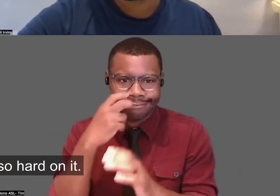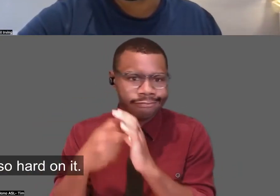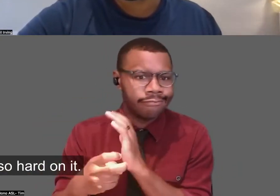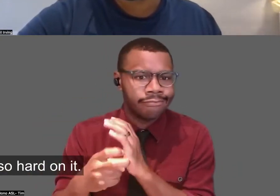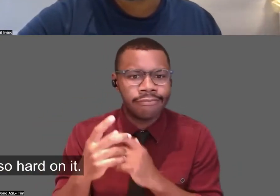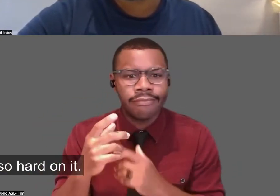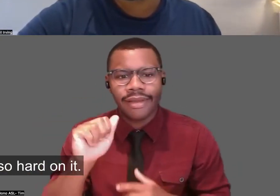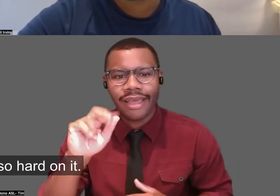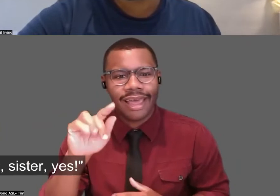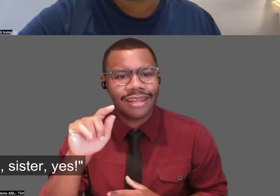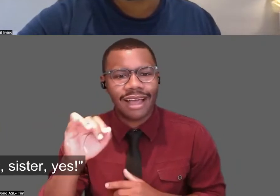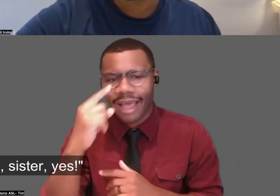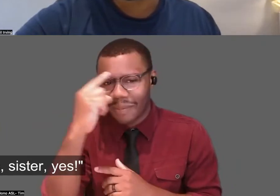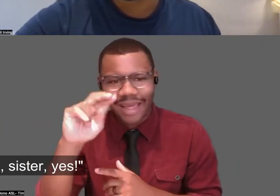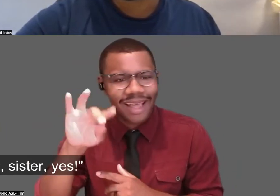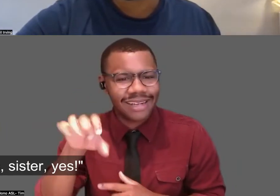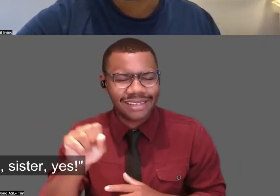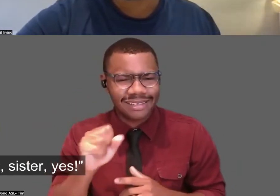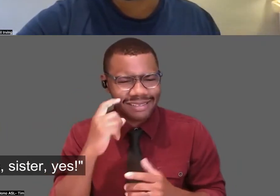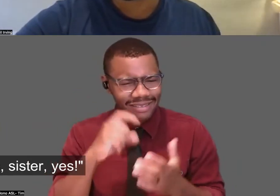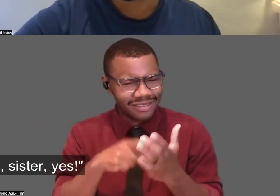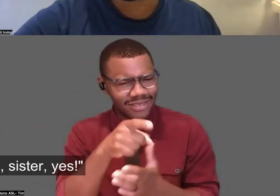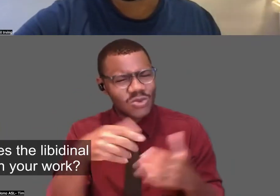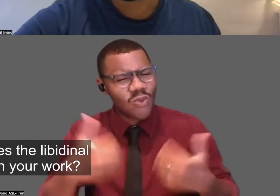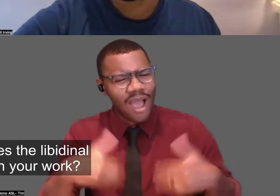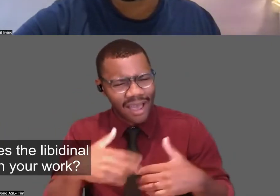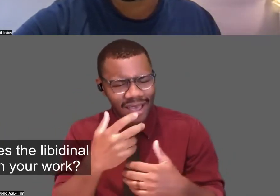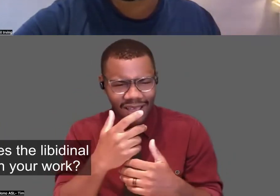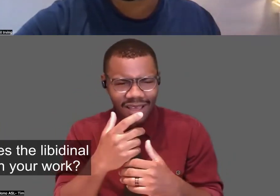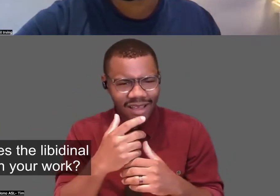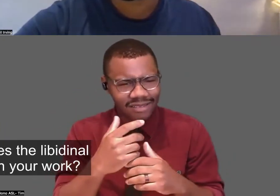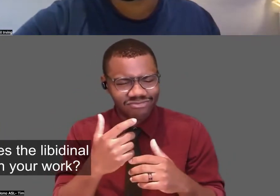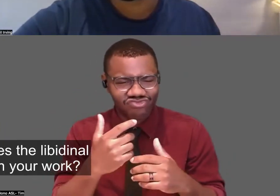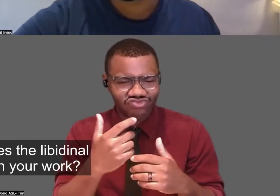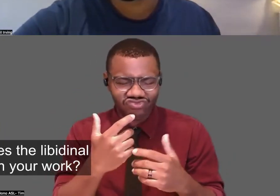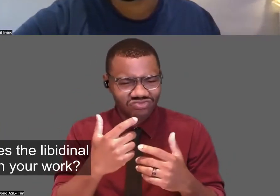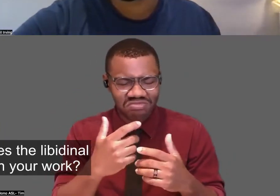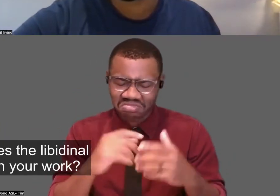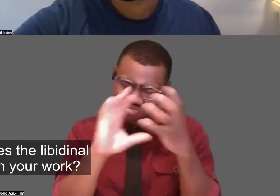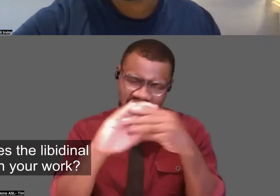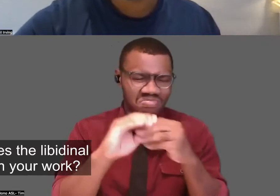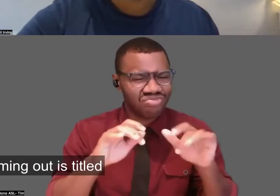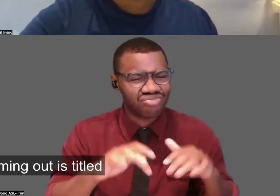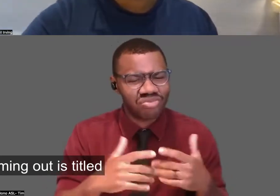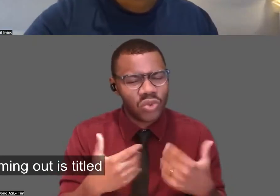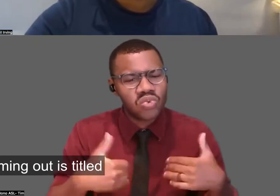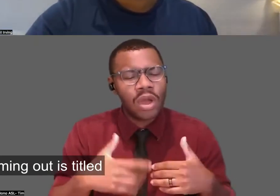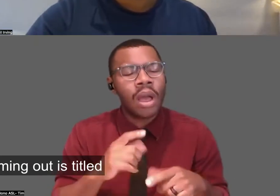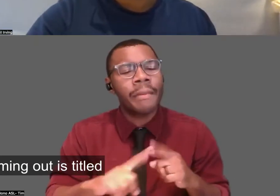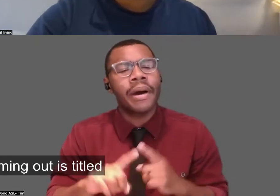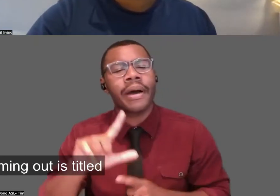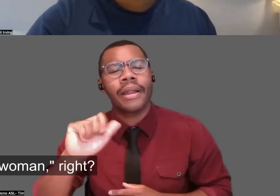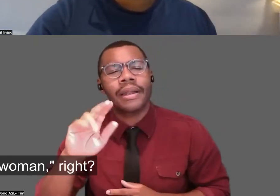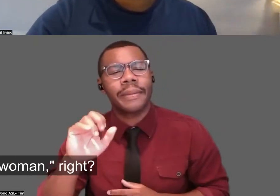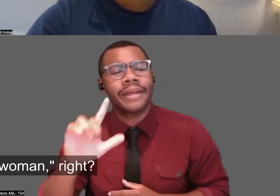anti-blackness. Like you went so hard on it. I was like, yes, sister, yes, right. What does the libidinal mean for you in your work? Like your book coming